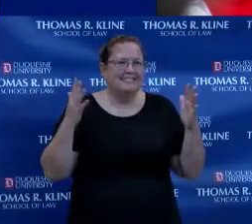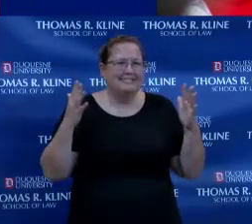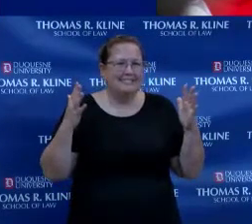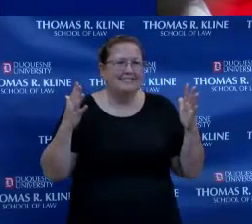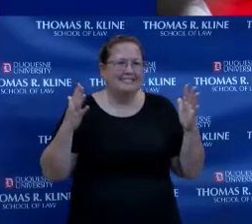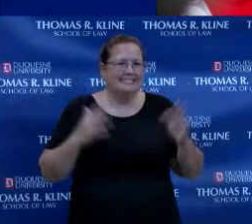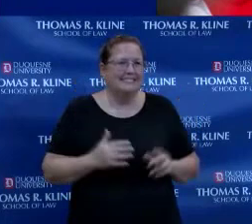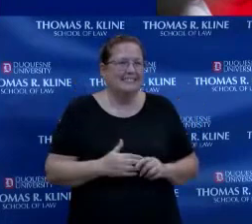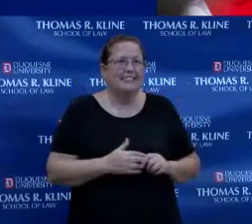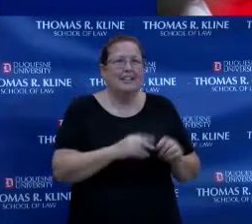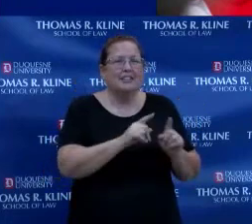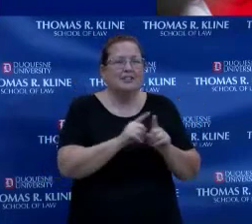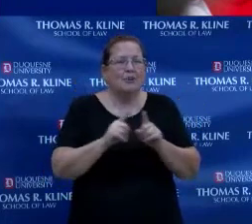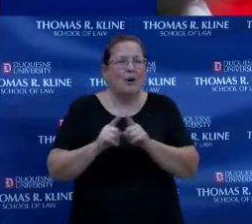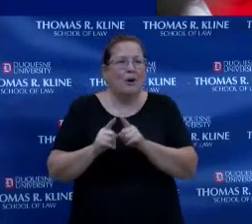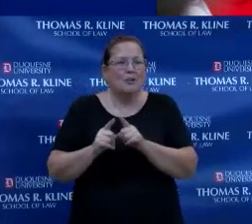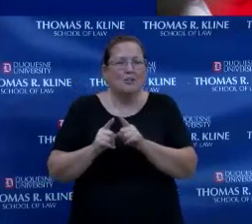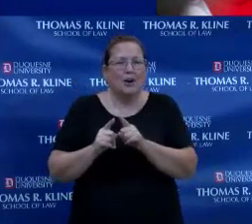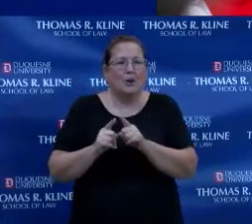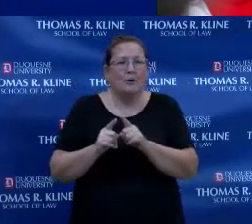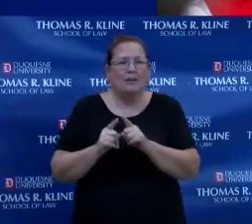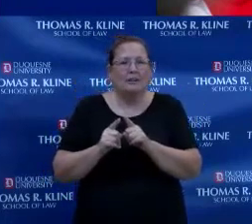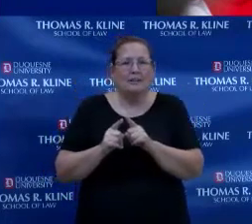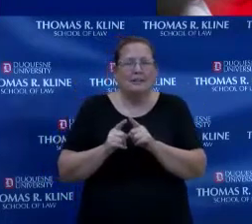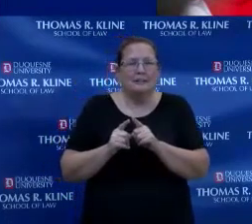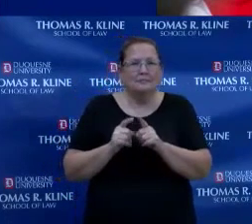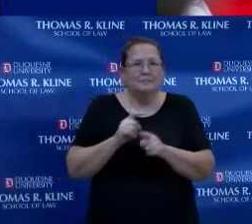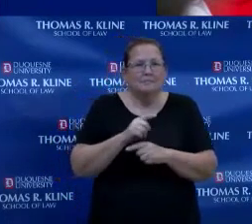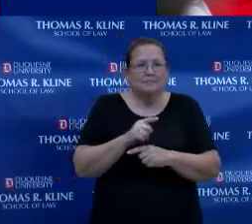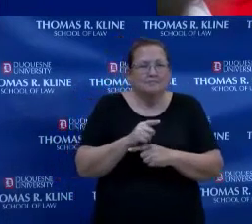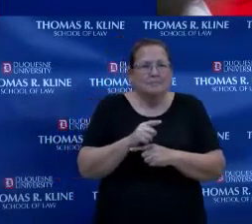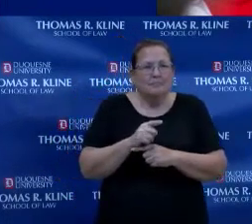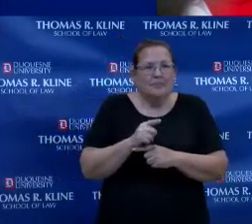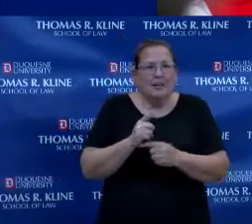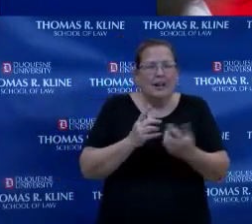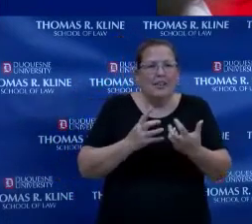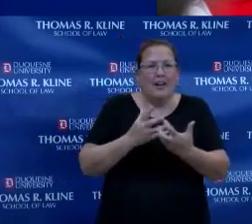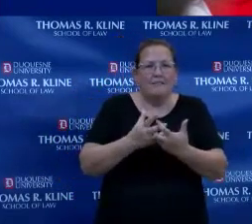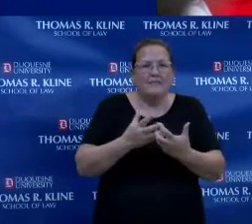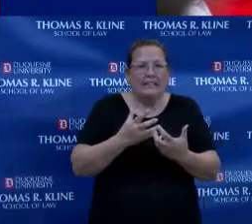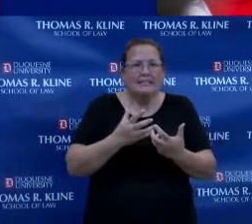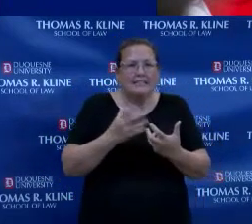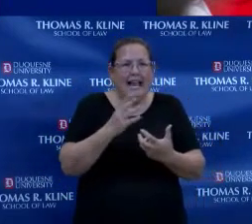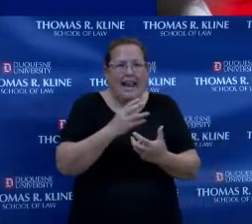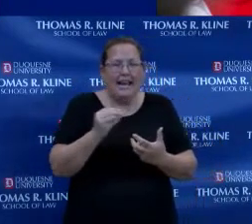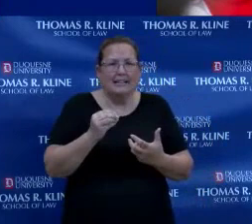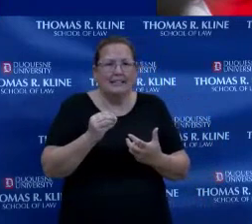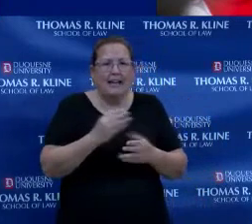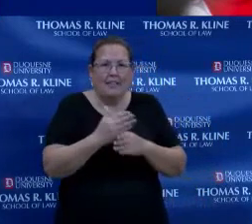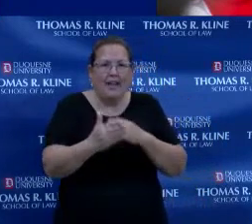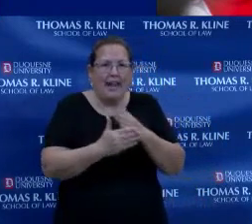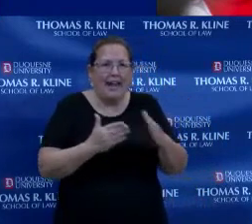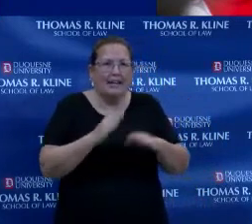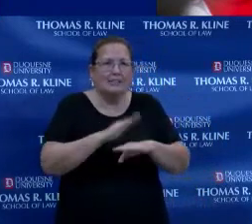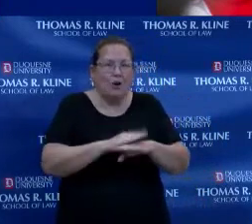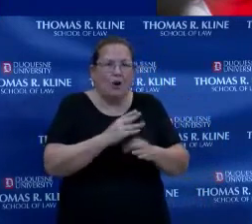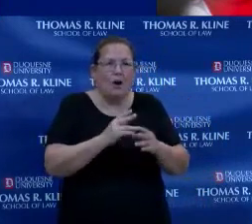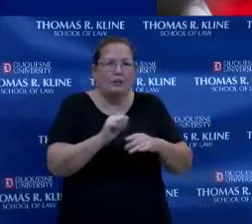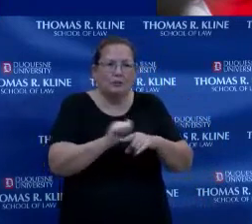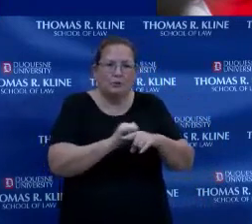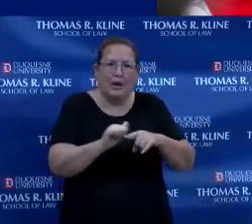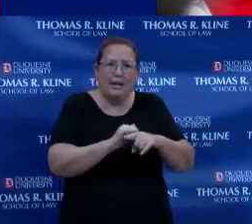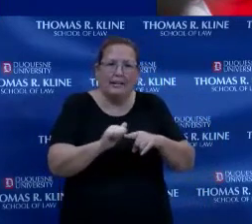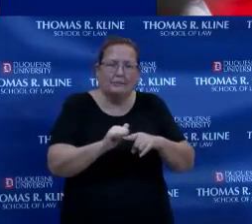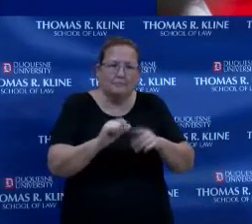Tom's gift also funded new initiatives for our law clinics that will provide hands-on training to our students and graduates